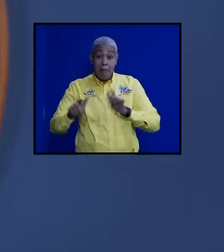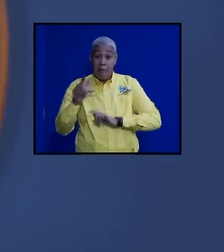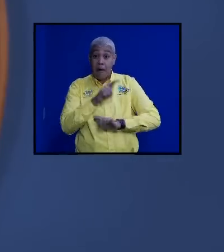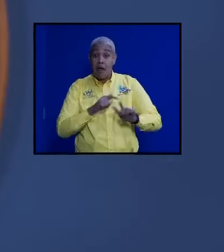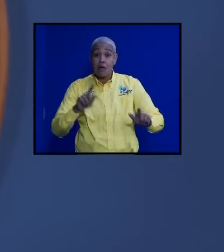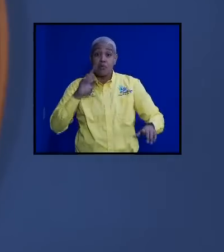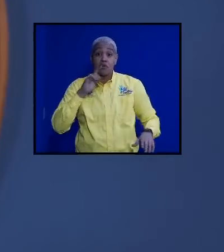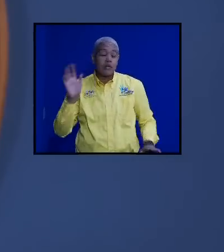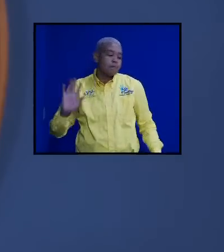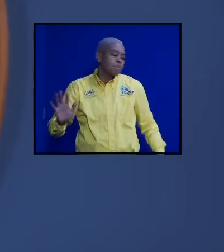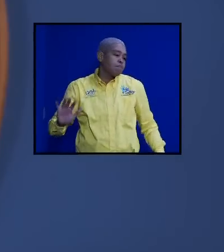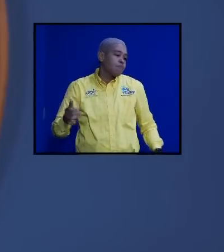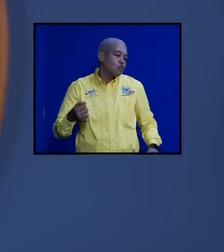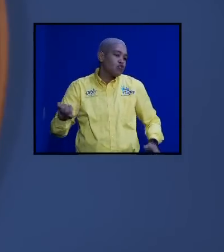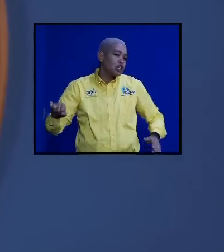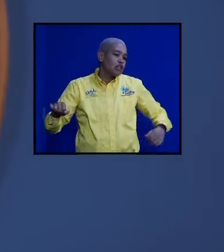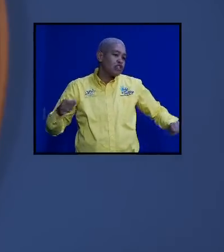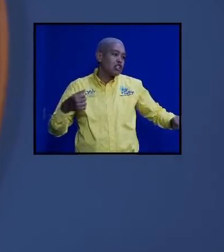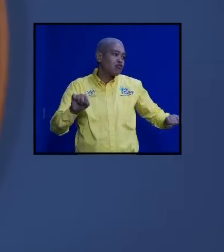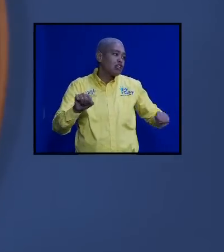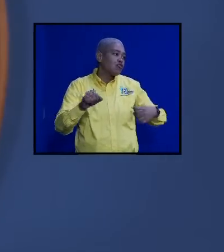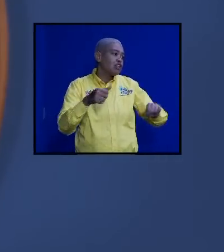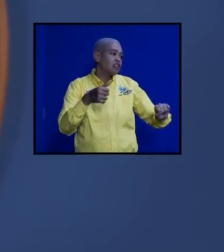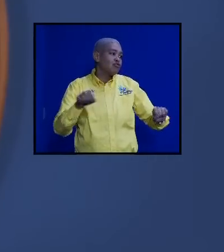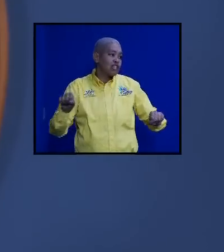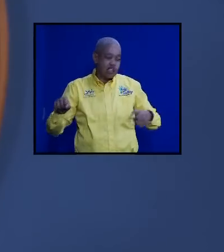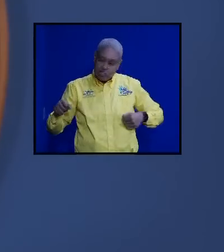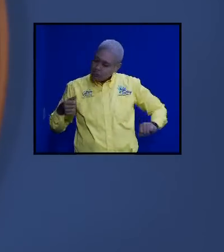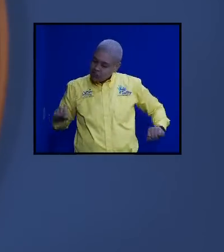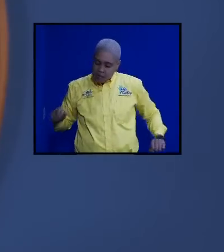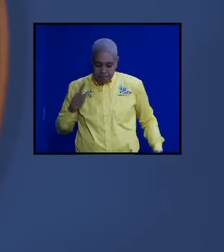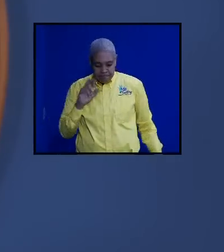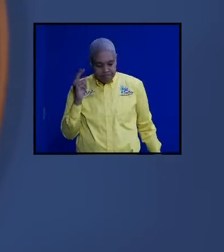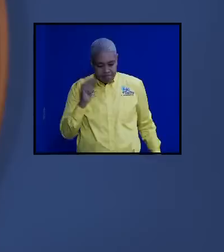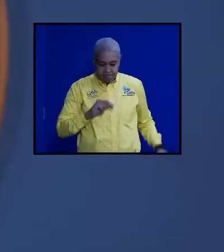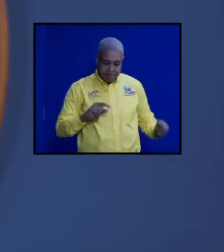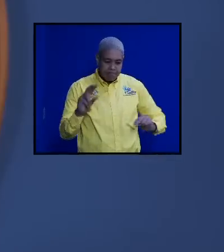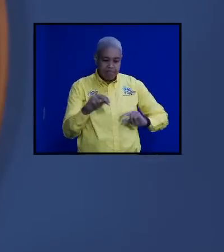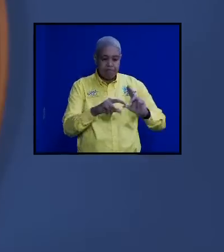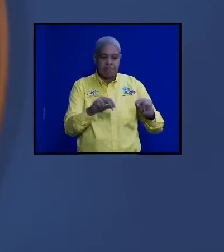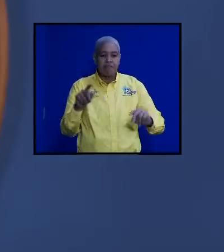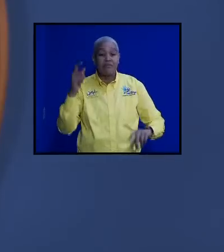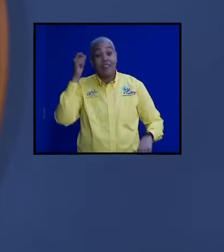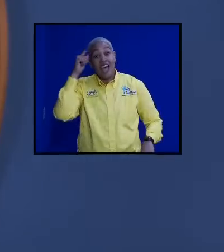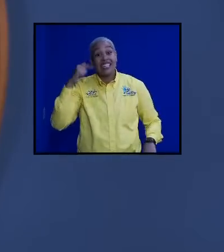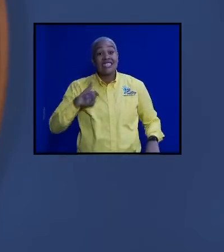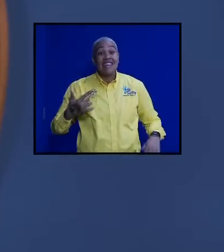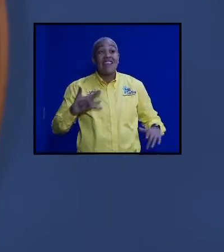roundly rejected. So you would understand how ecstatic I was